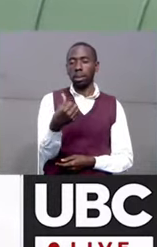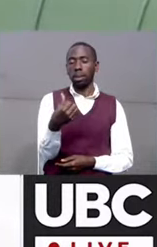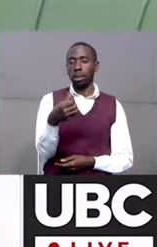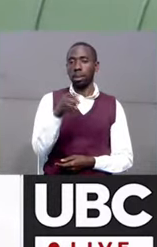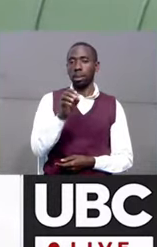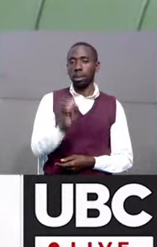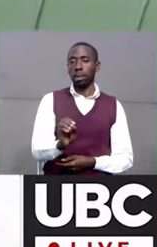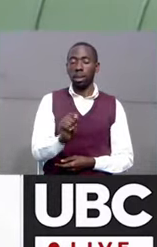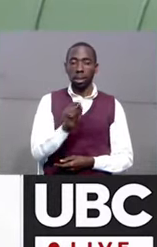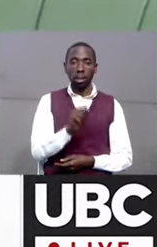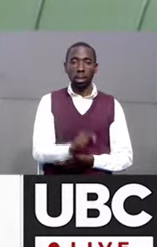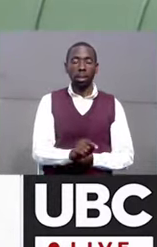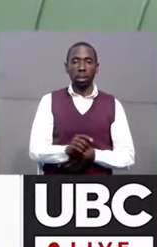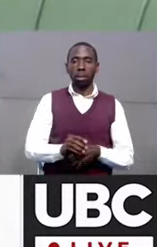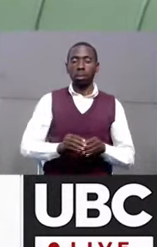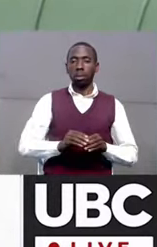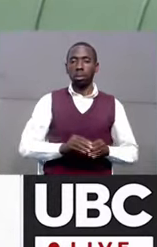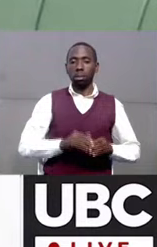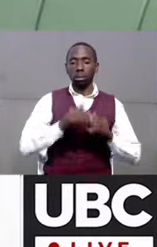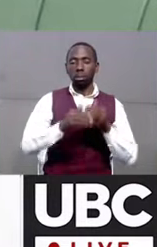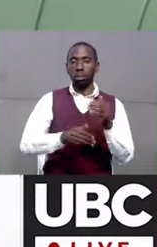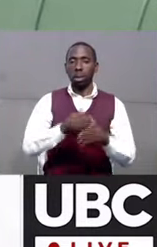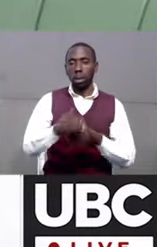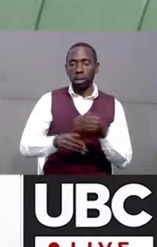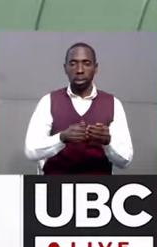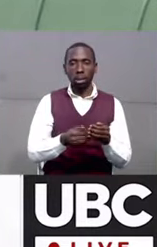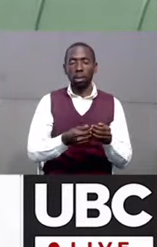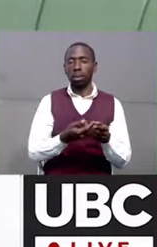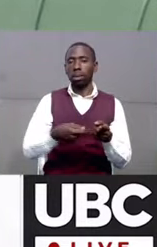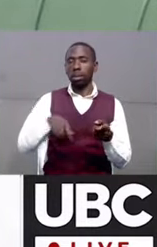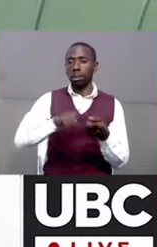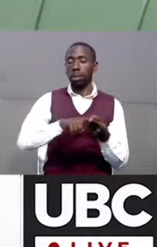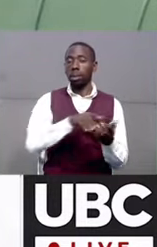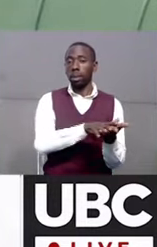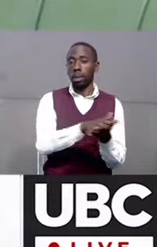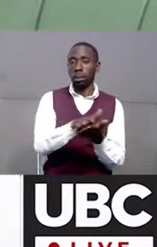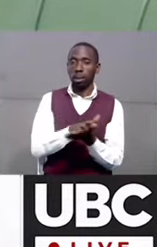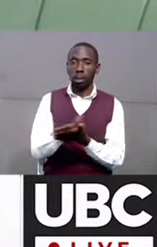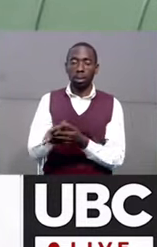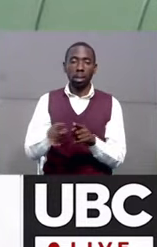1,932,230,782,760 as recurrent supplemental expenditure and Uganda shillings